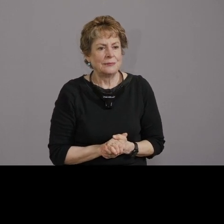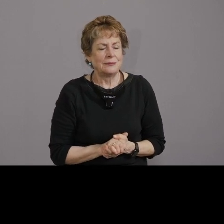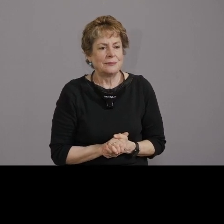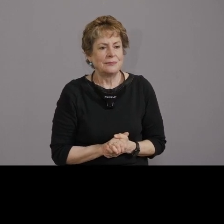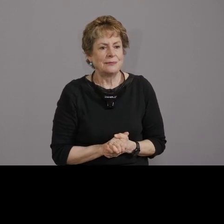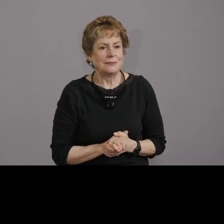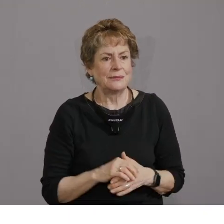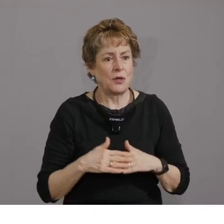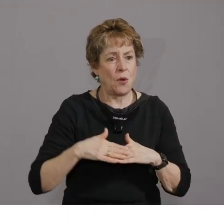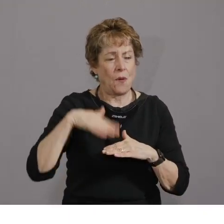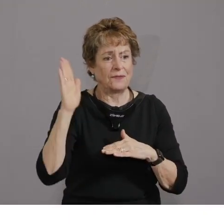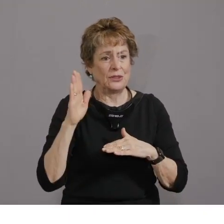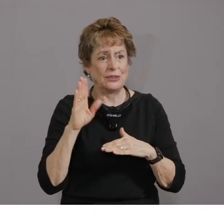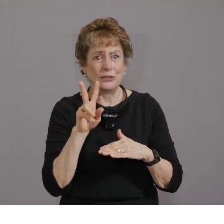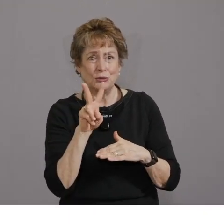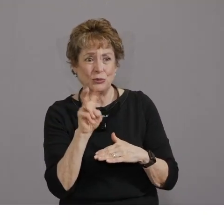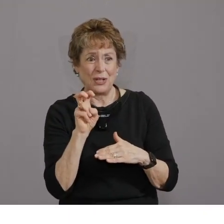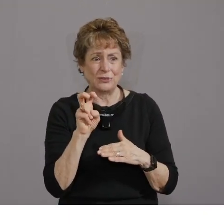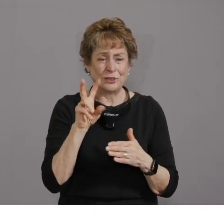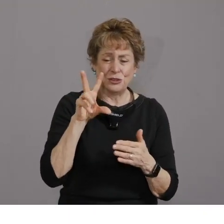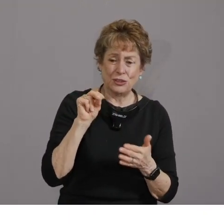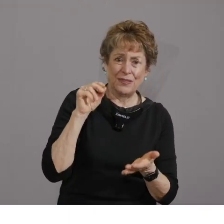statewide.